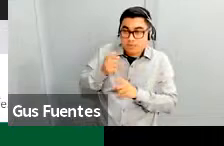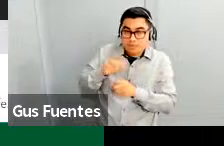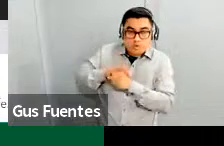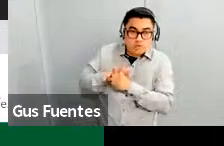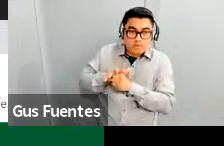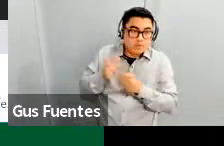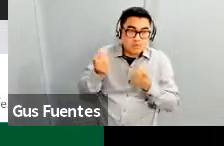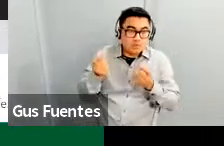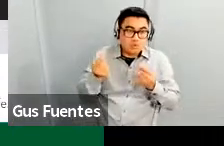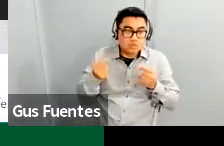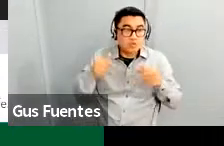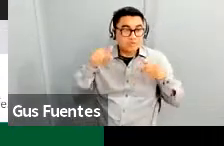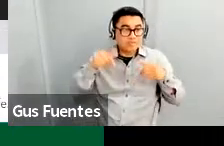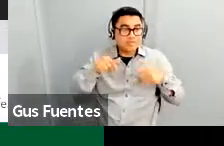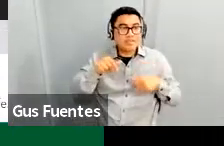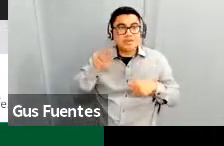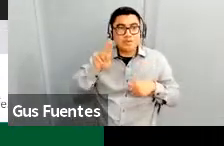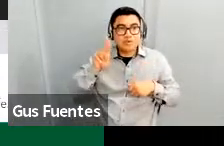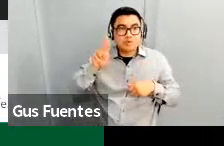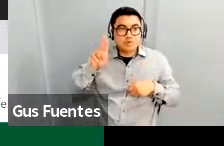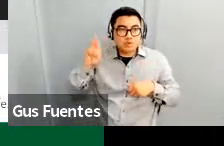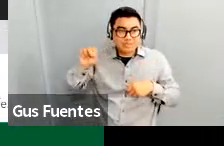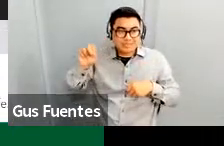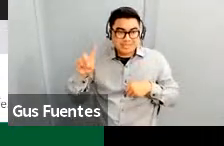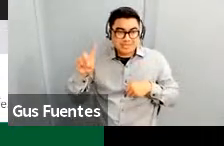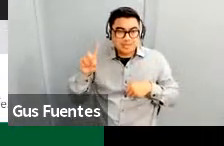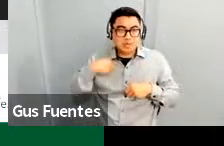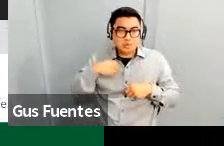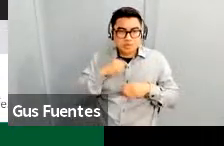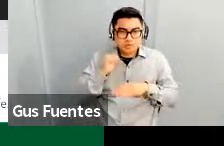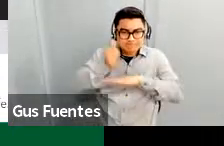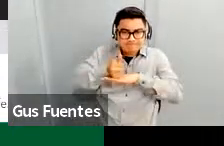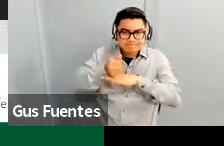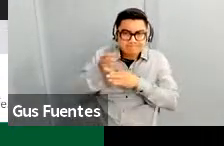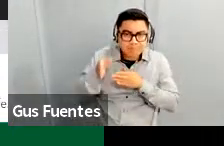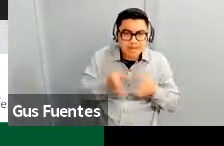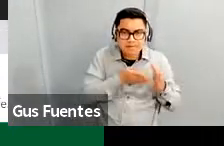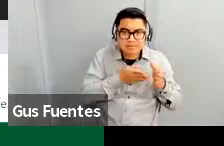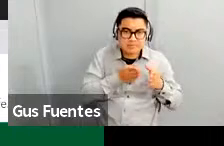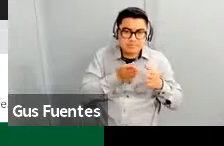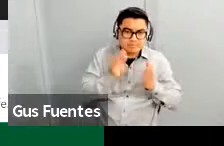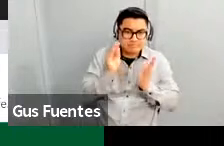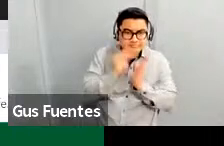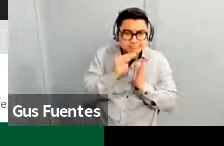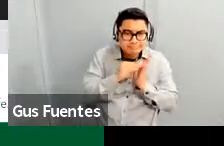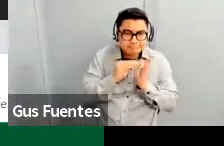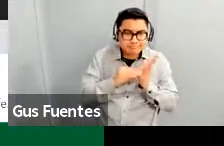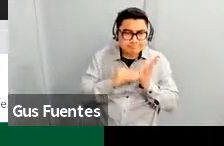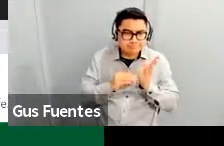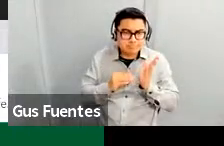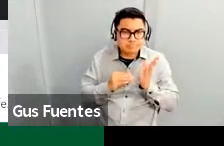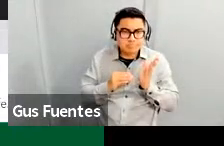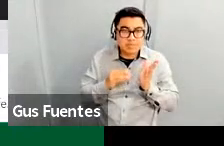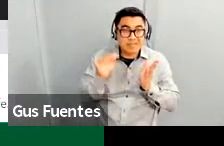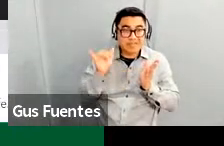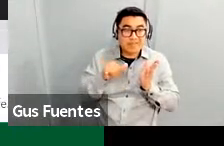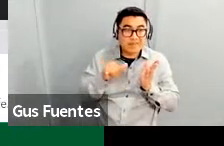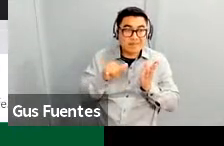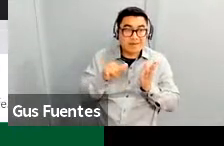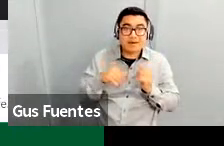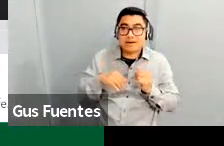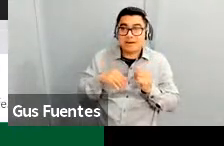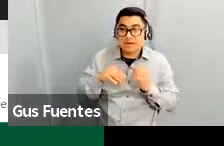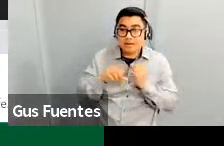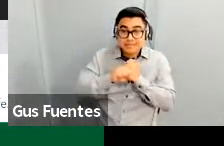these funds, and they will be approving an expenditure plan for all of those funds. The Extended Learning and